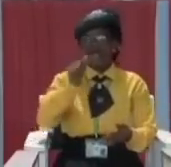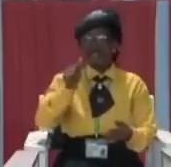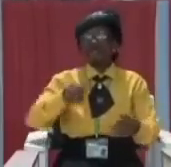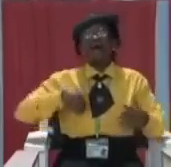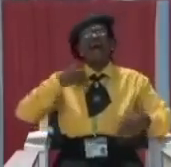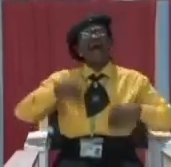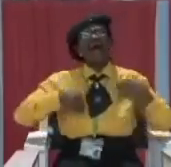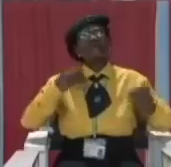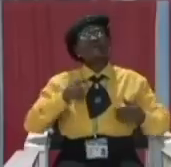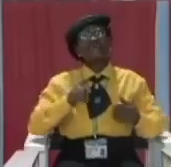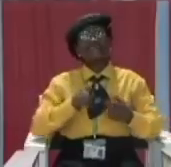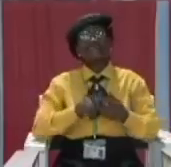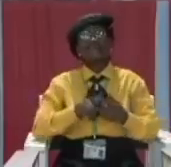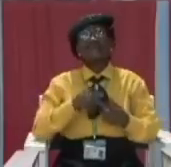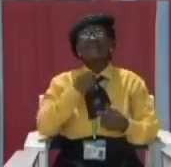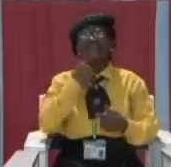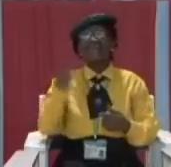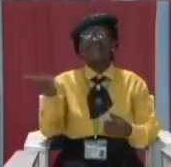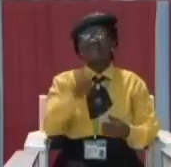more than 16,000.